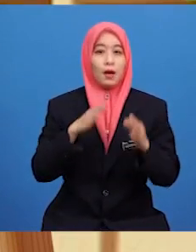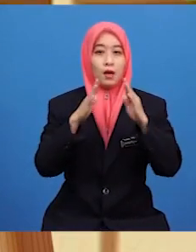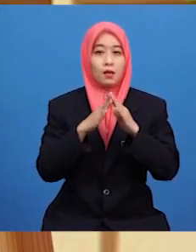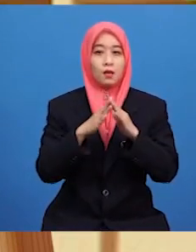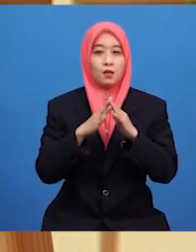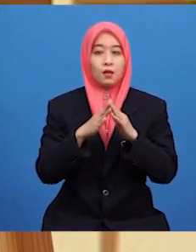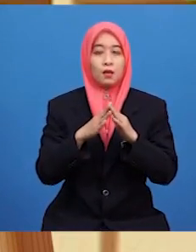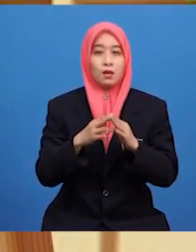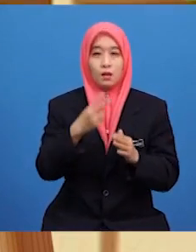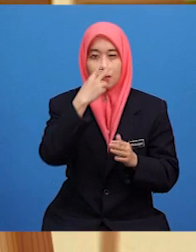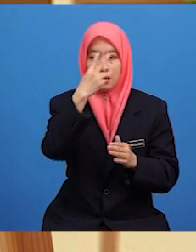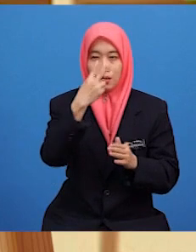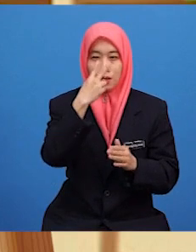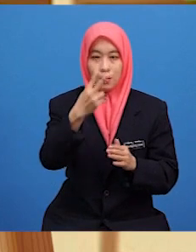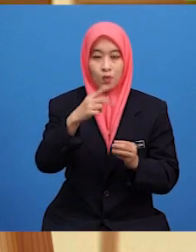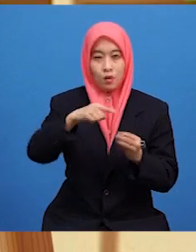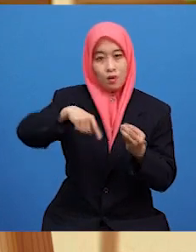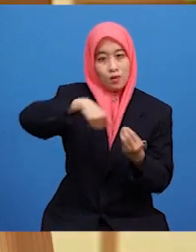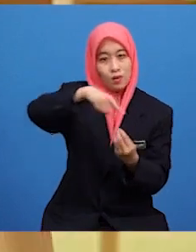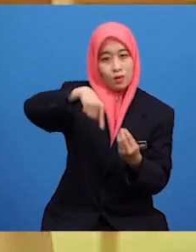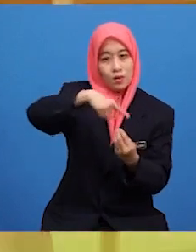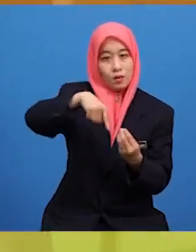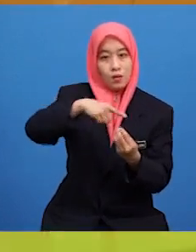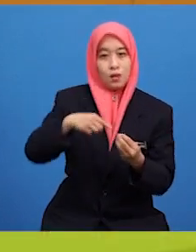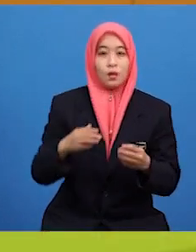my pets in the house.